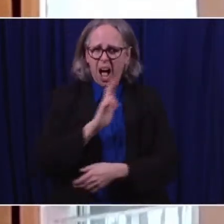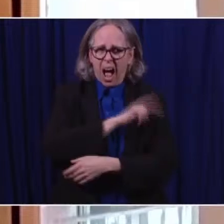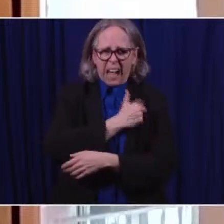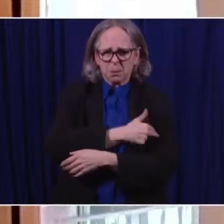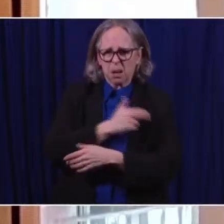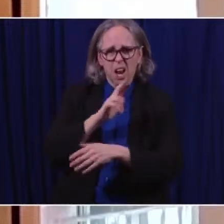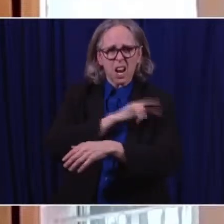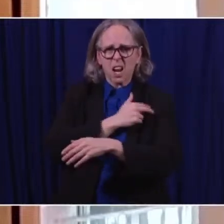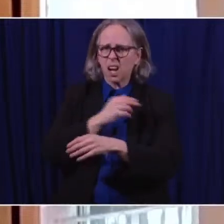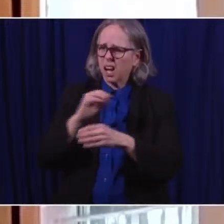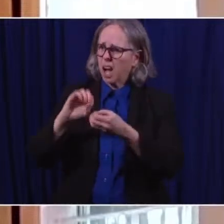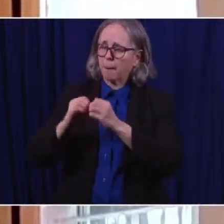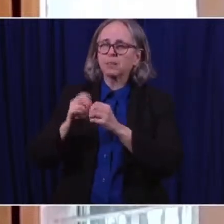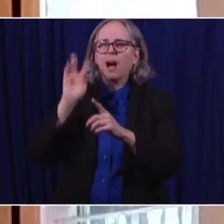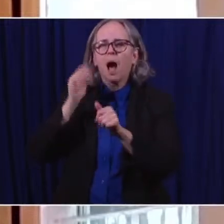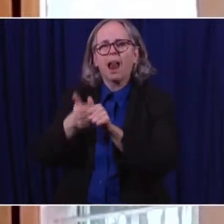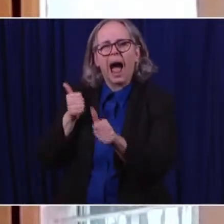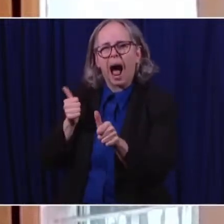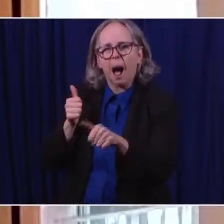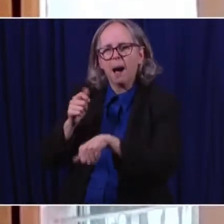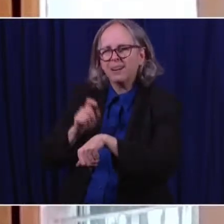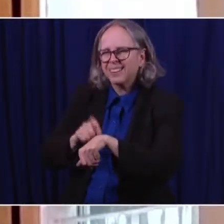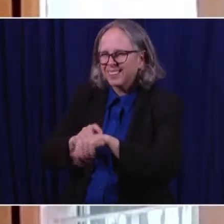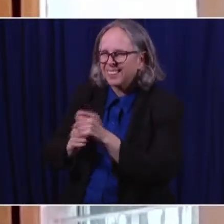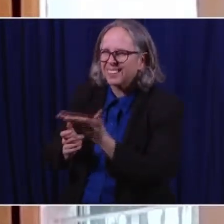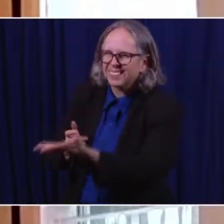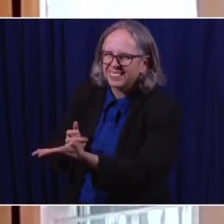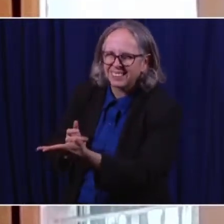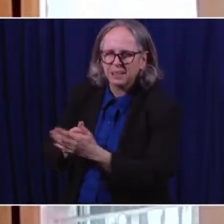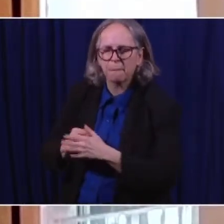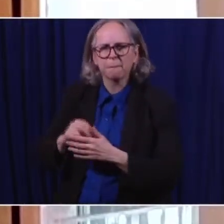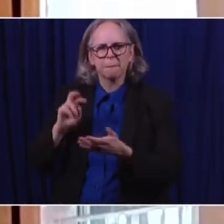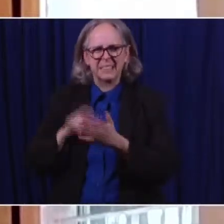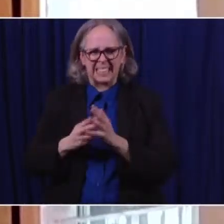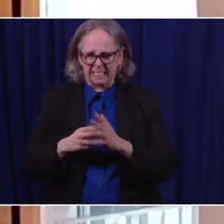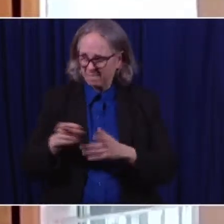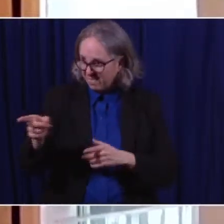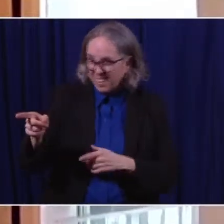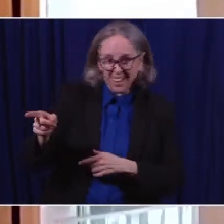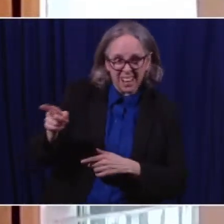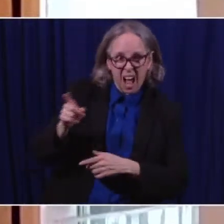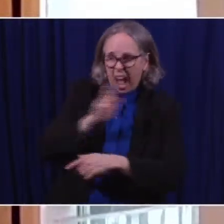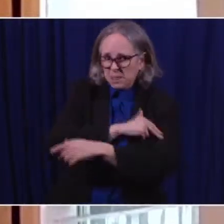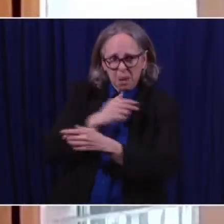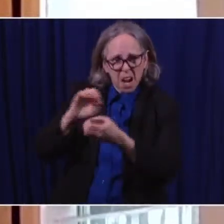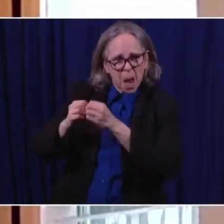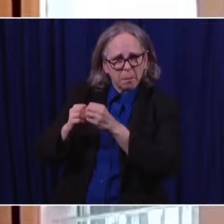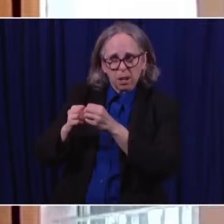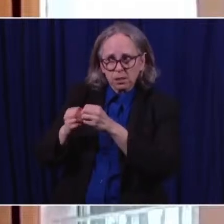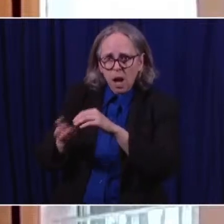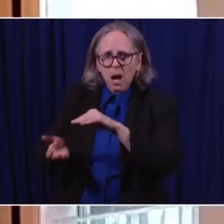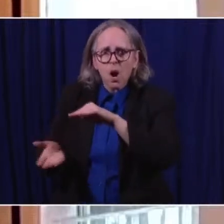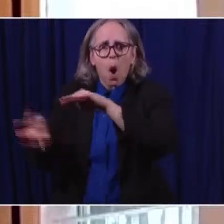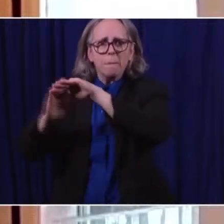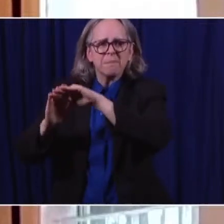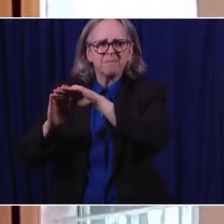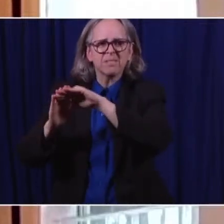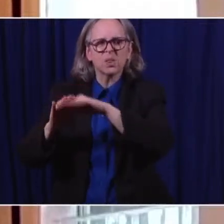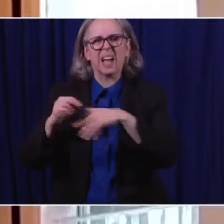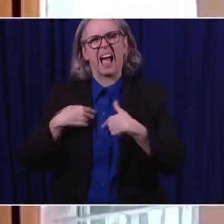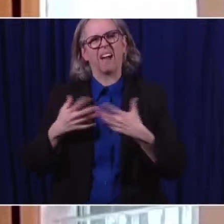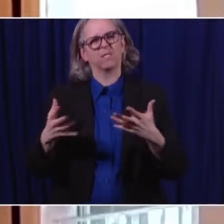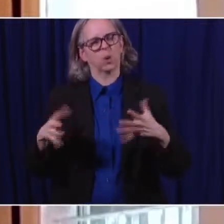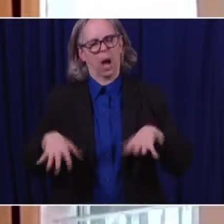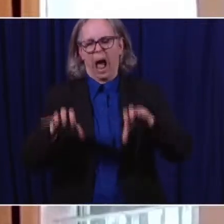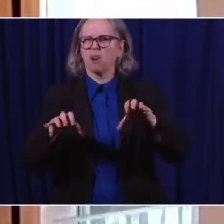that if they go back up, we would likely have to respond quickly to reinstitute the appropriate level of